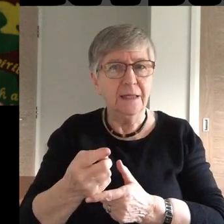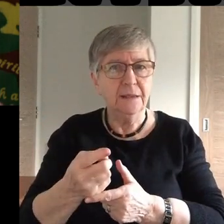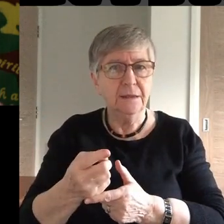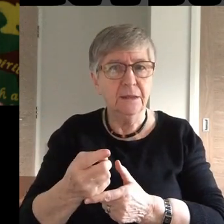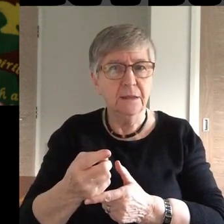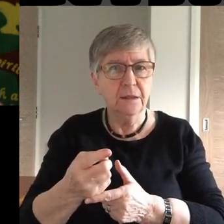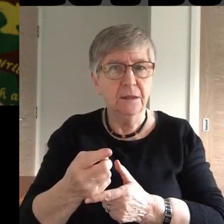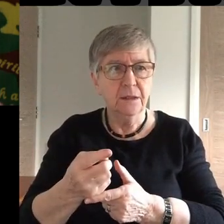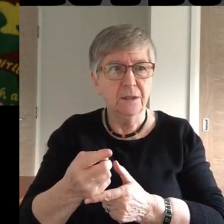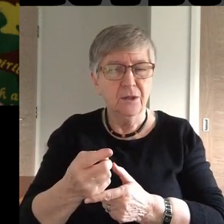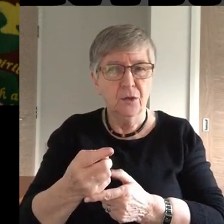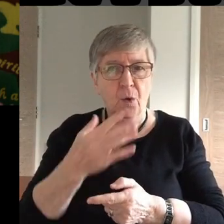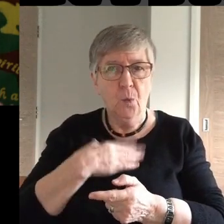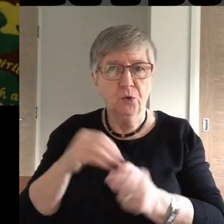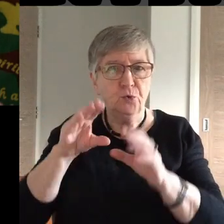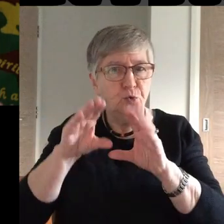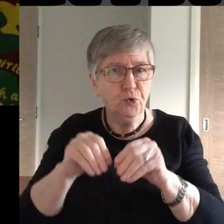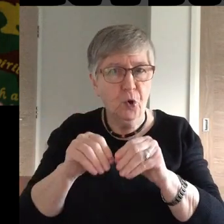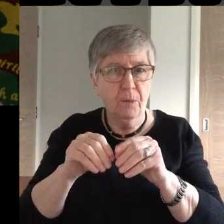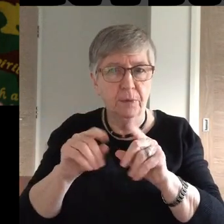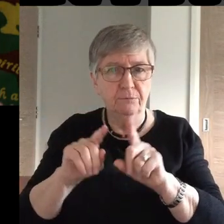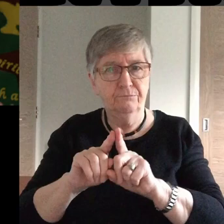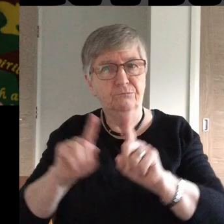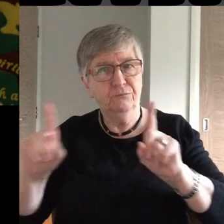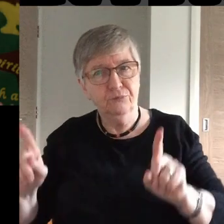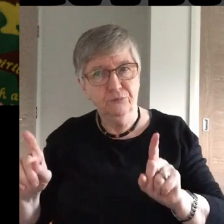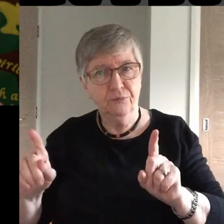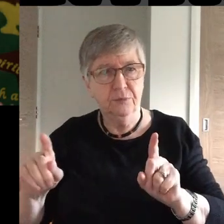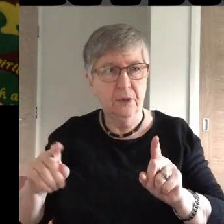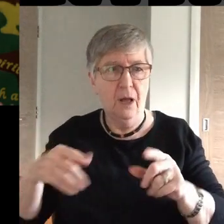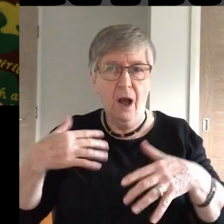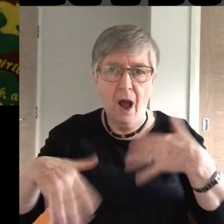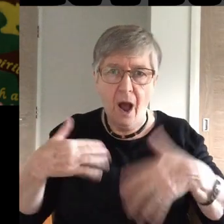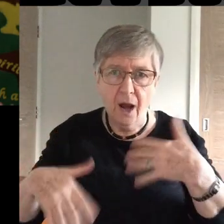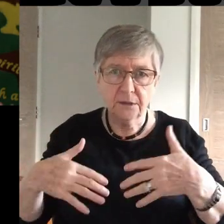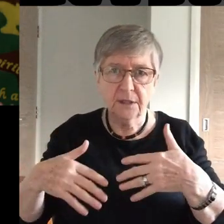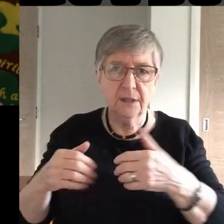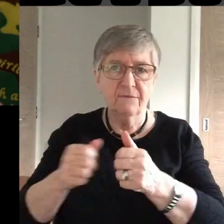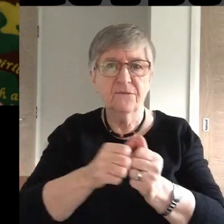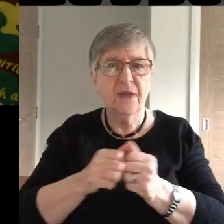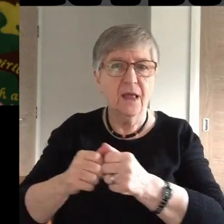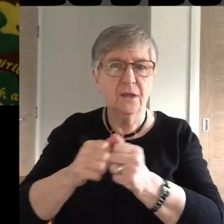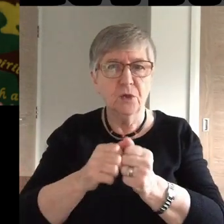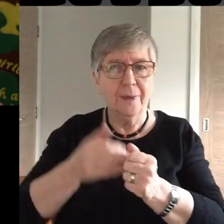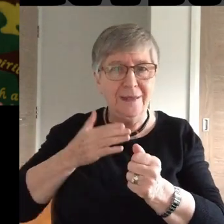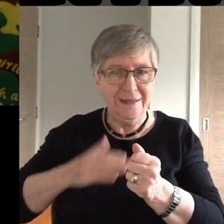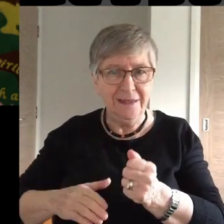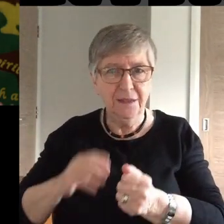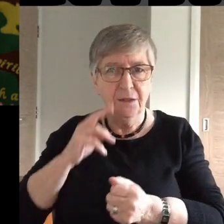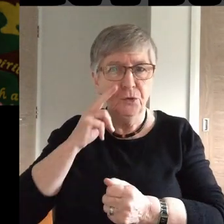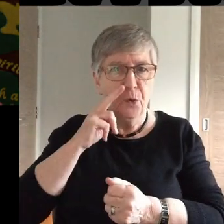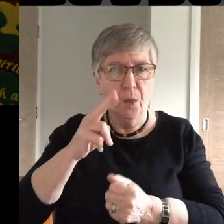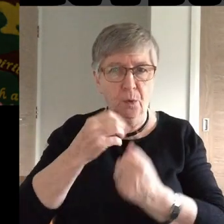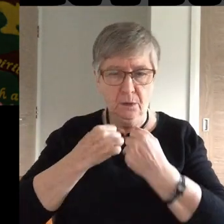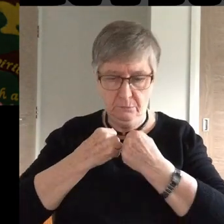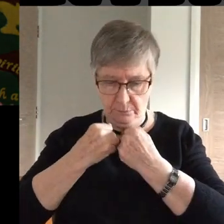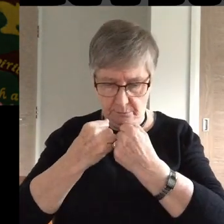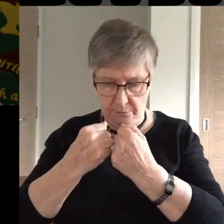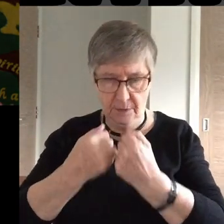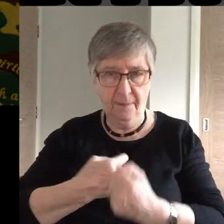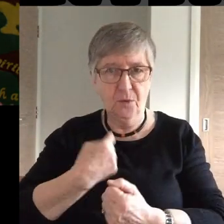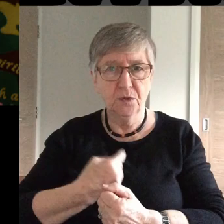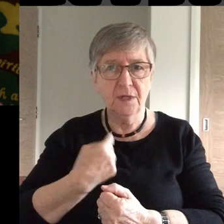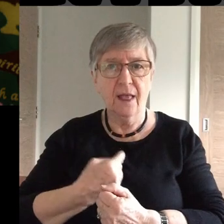this disunity, to avoid any disloyalty and breaking and hurting of your fellowship, I need you to look inwardly for a